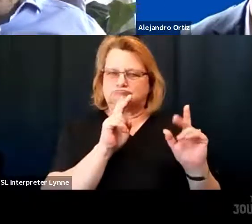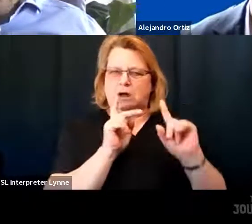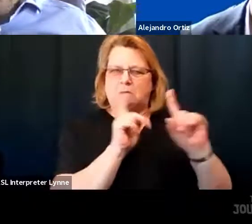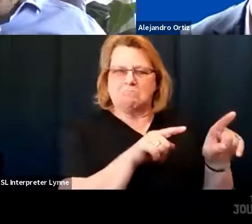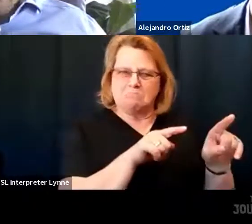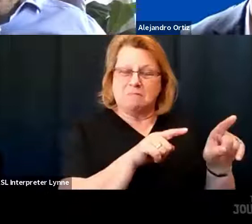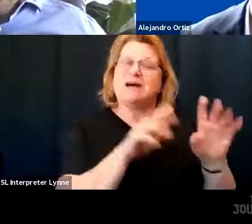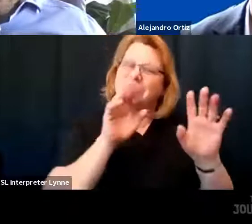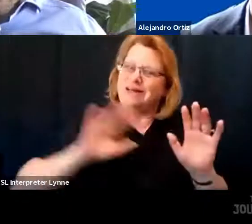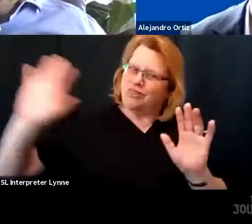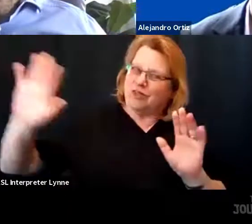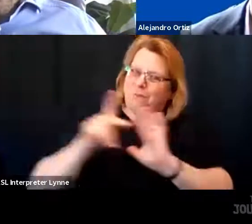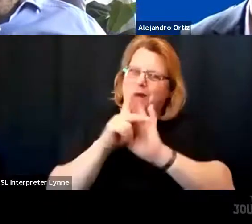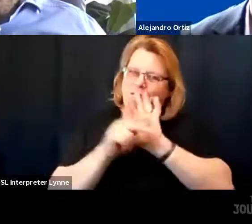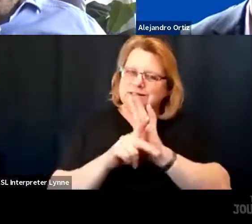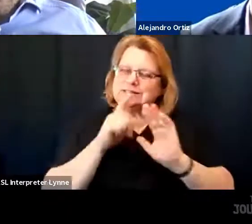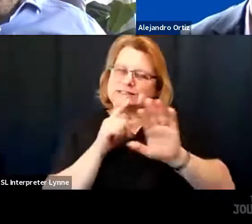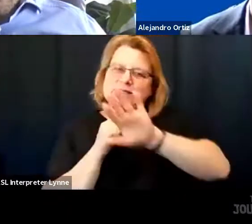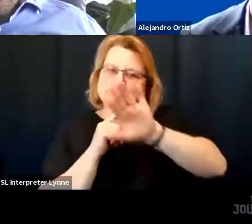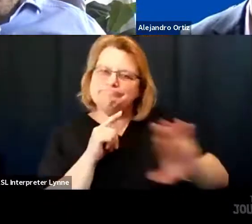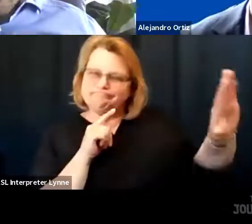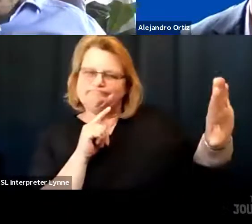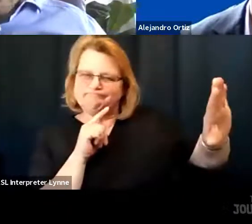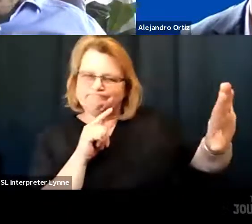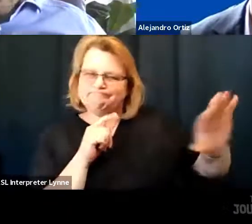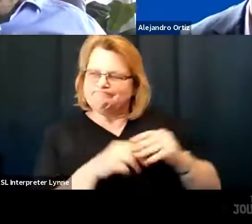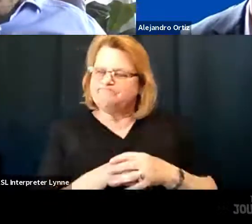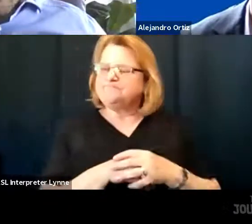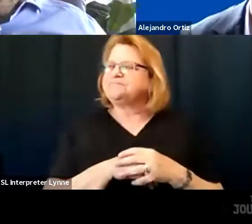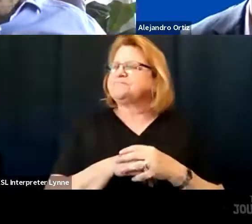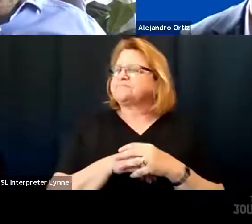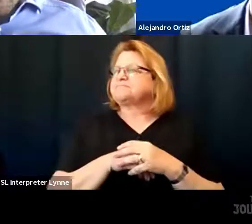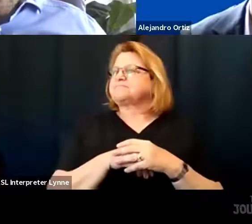was doing. So I think that we shouldn't be